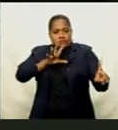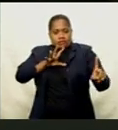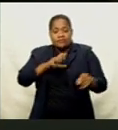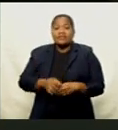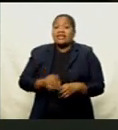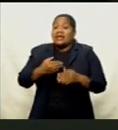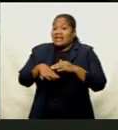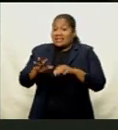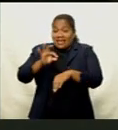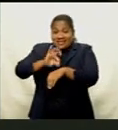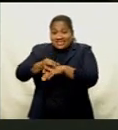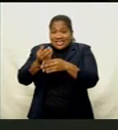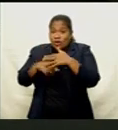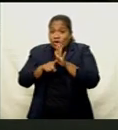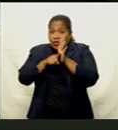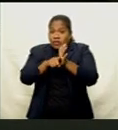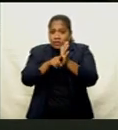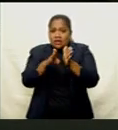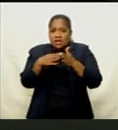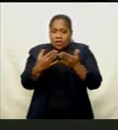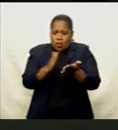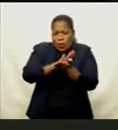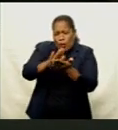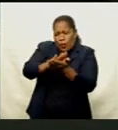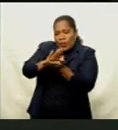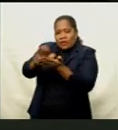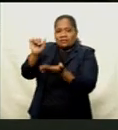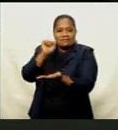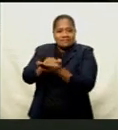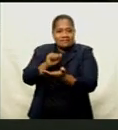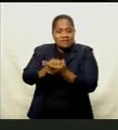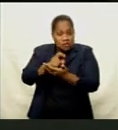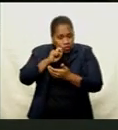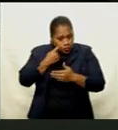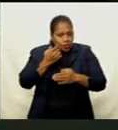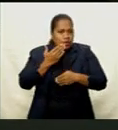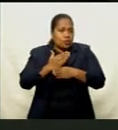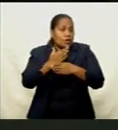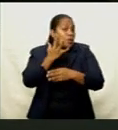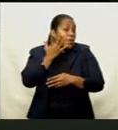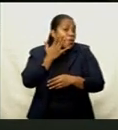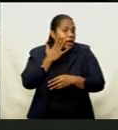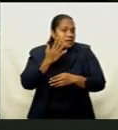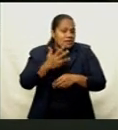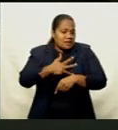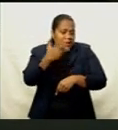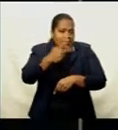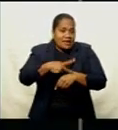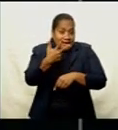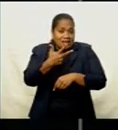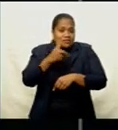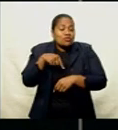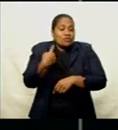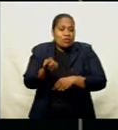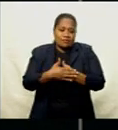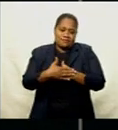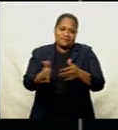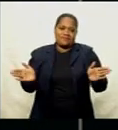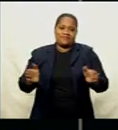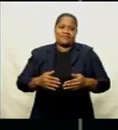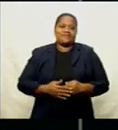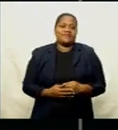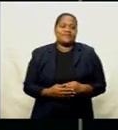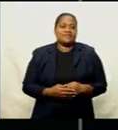in Lautoka has been fully decontaminated and it will be operational from 8 a.m. tomorrow. Edwin. Minaka